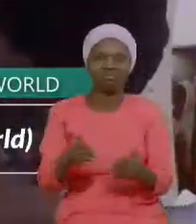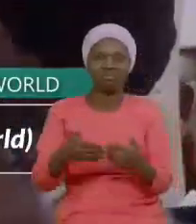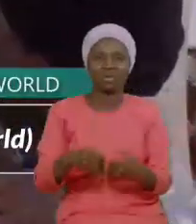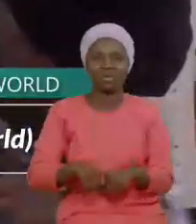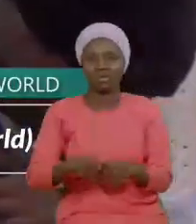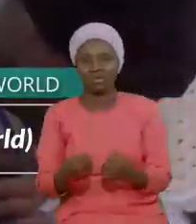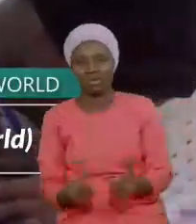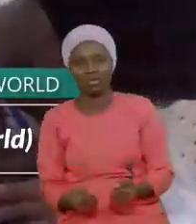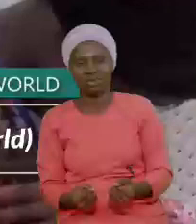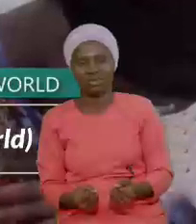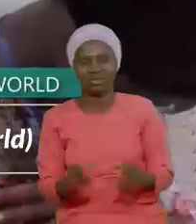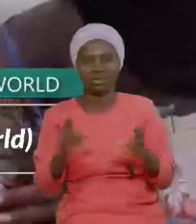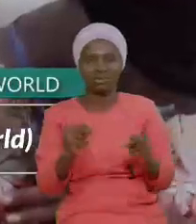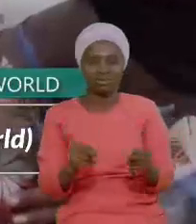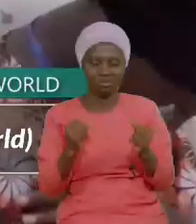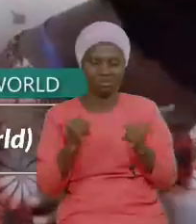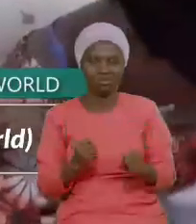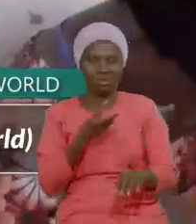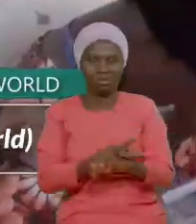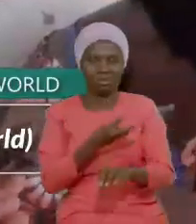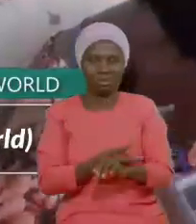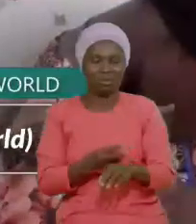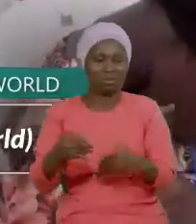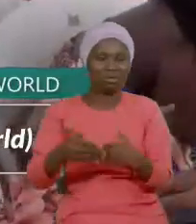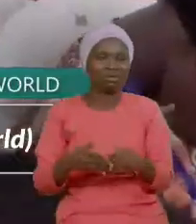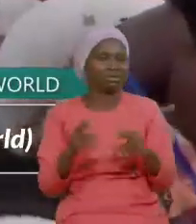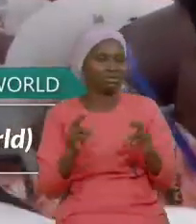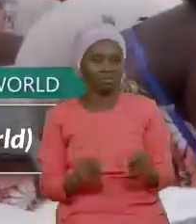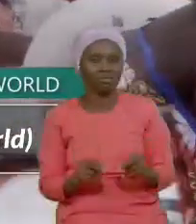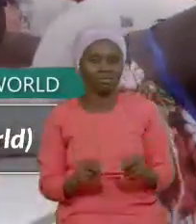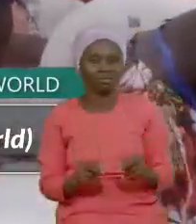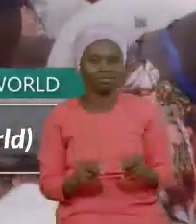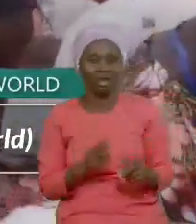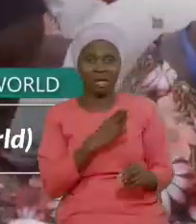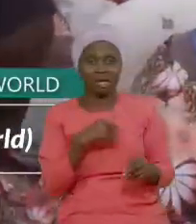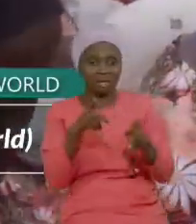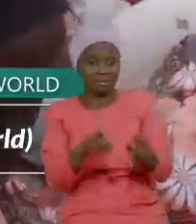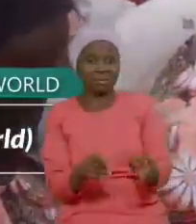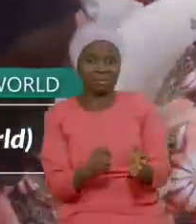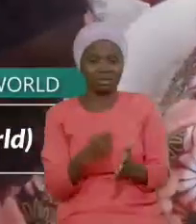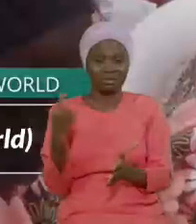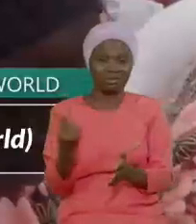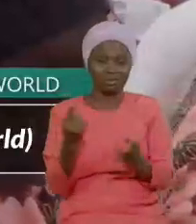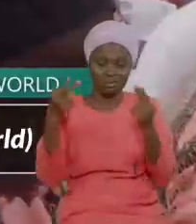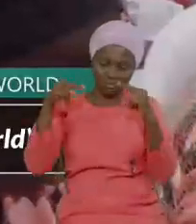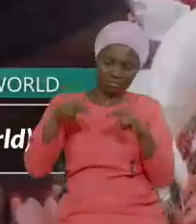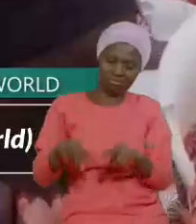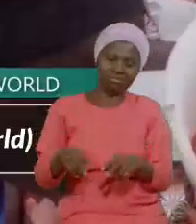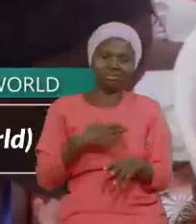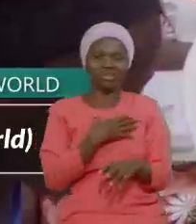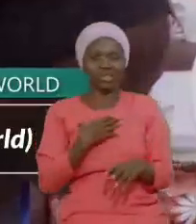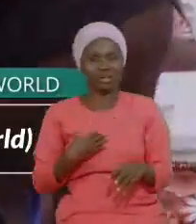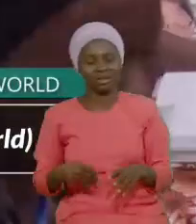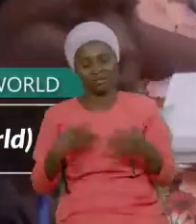spineless, no spine, no backbone. And a person that is always looking down, I carry a heavy load,